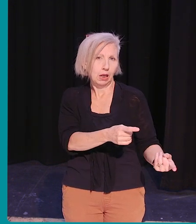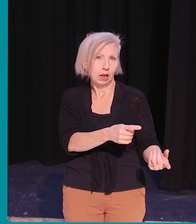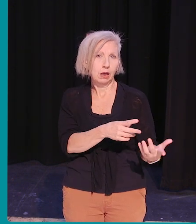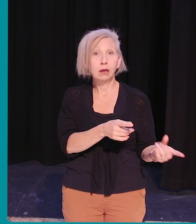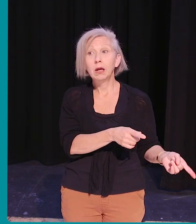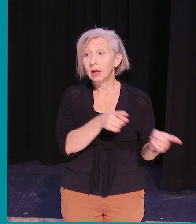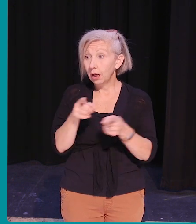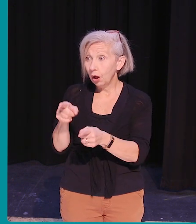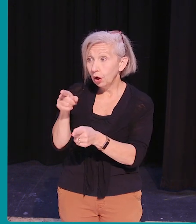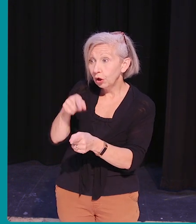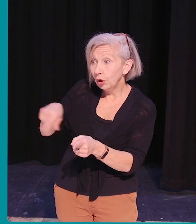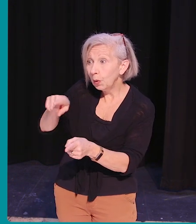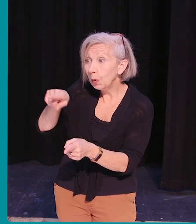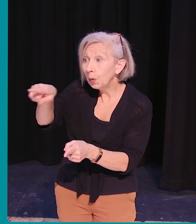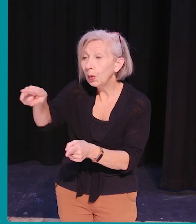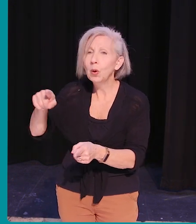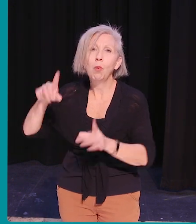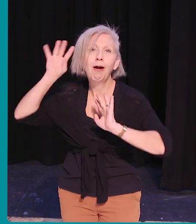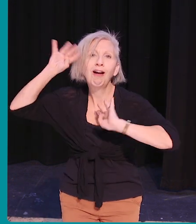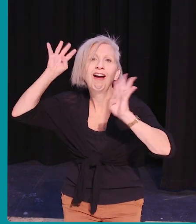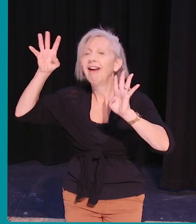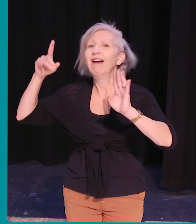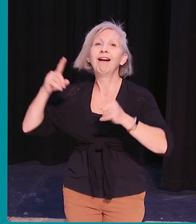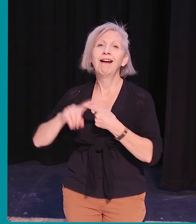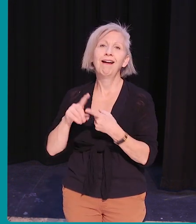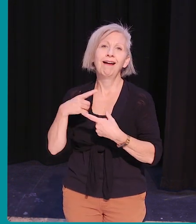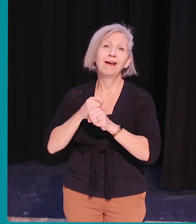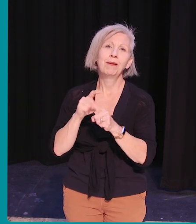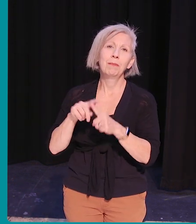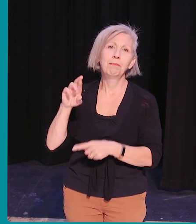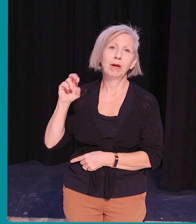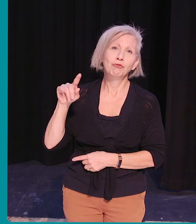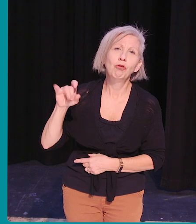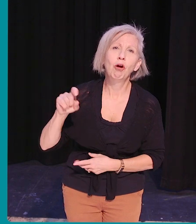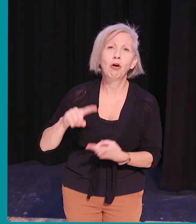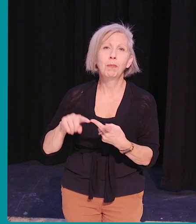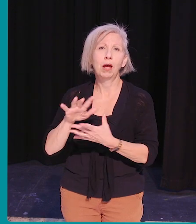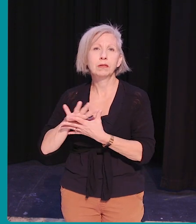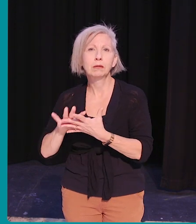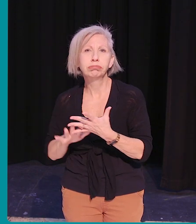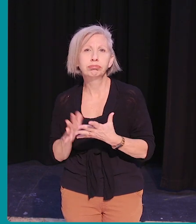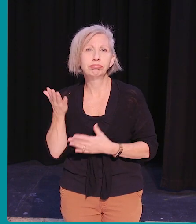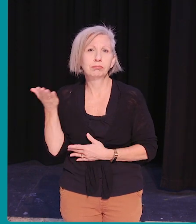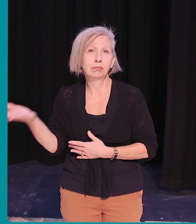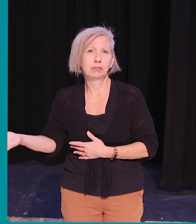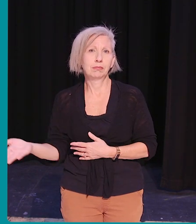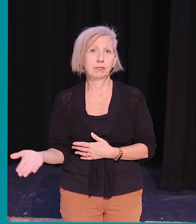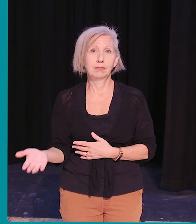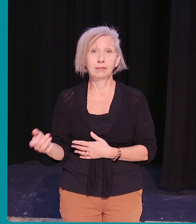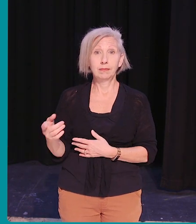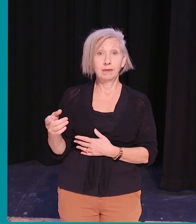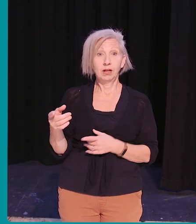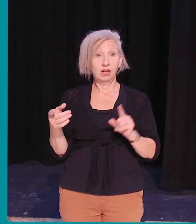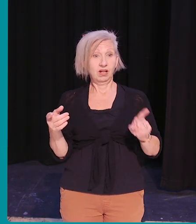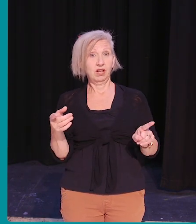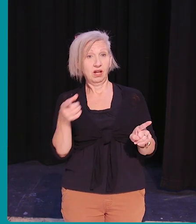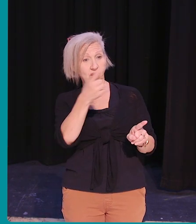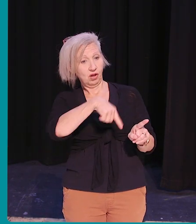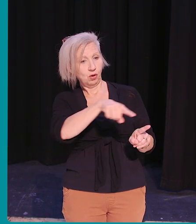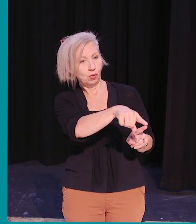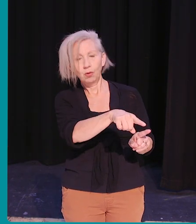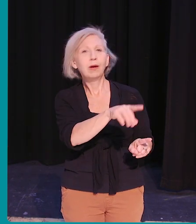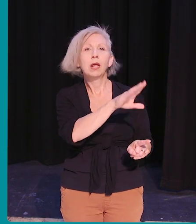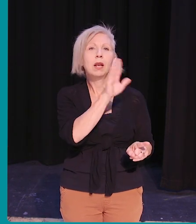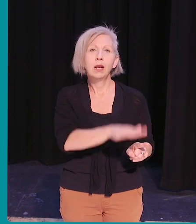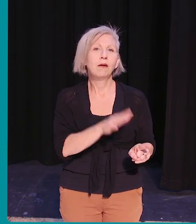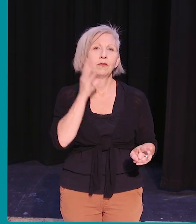You get to catch up. And you never get to experience those life-ready opportunities that prepare you for this complex